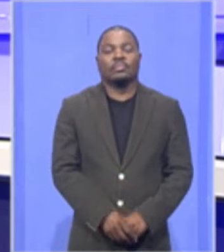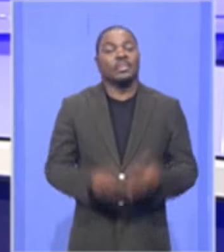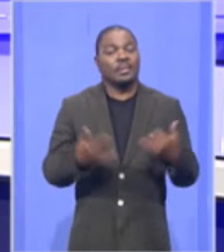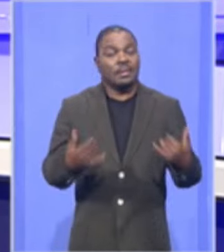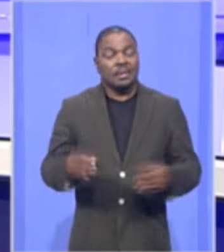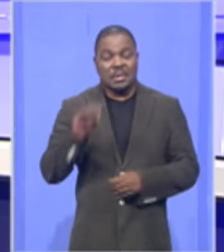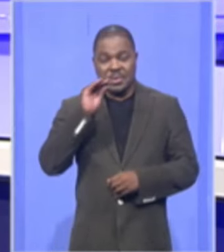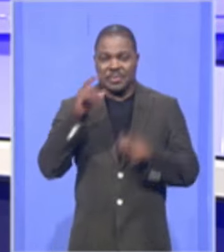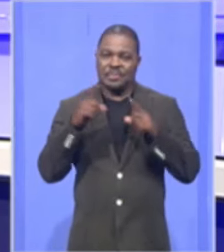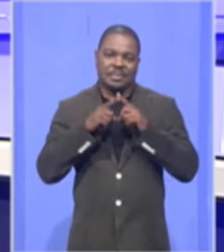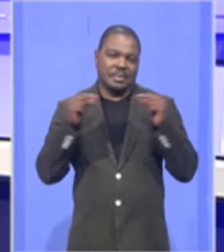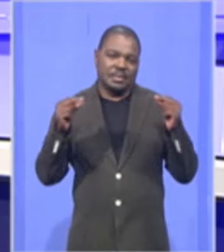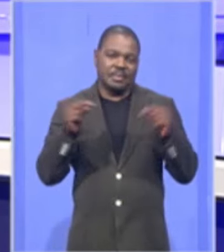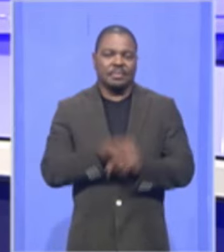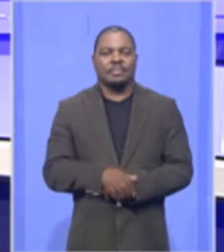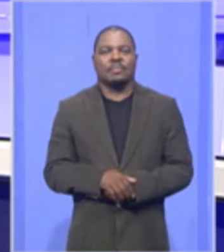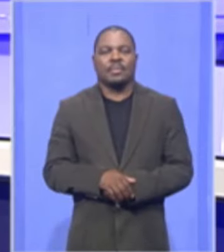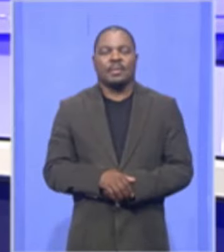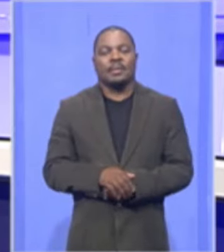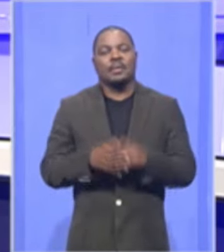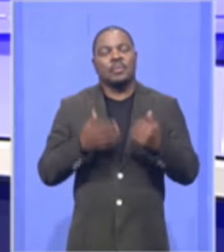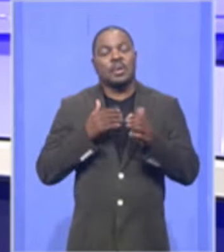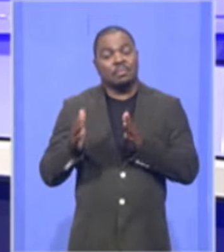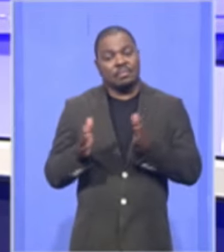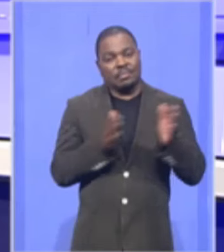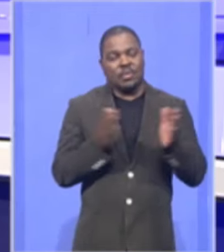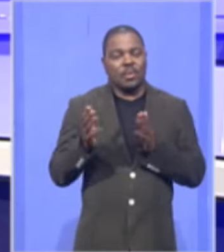Tsamaitsibeng ano re di ba khutlo fela fano jaanong re